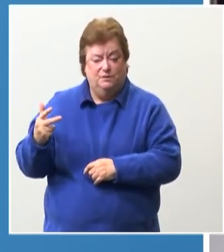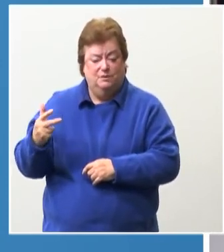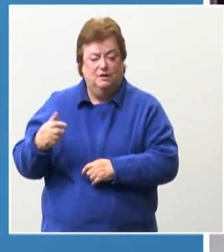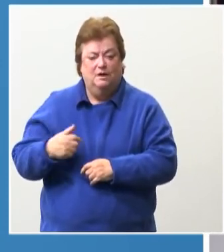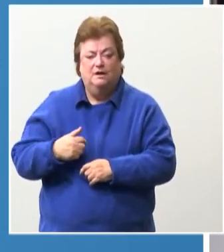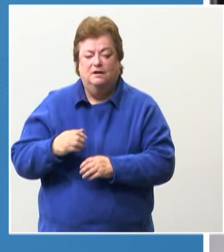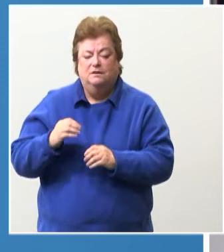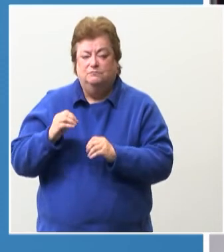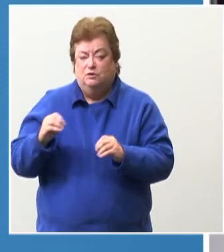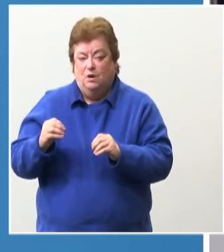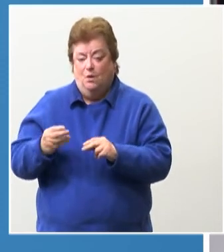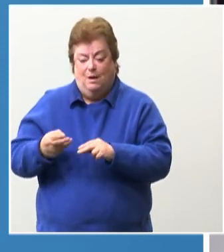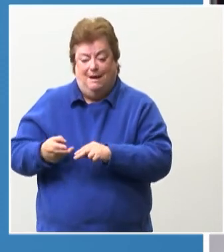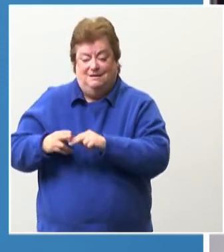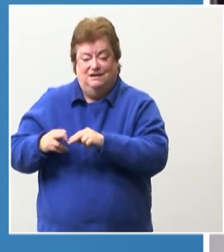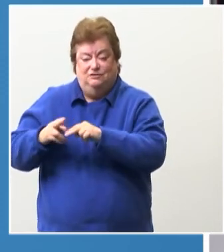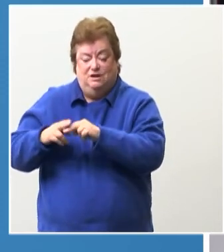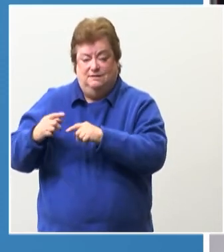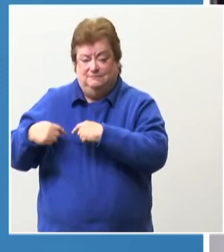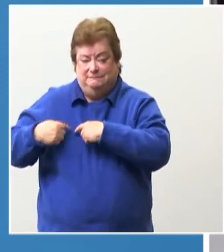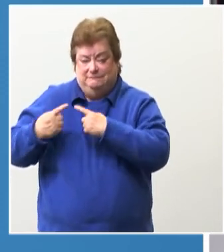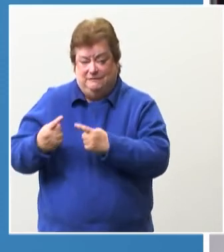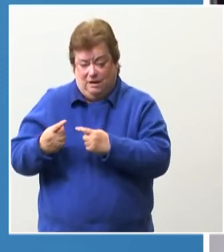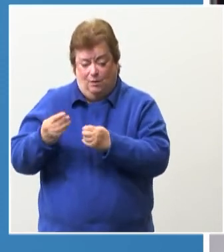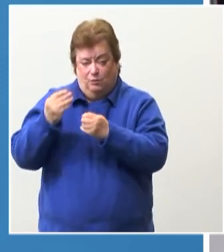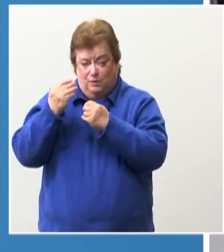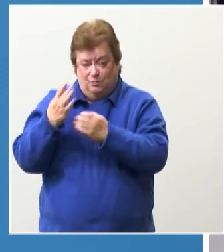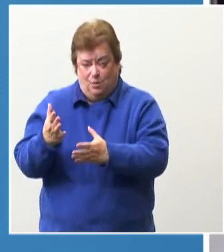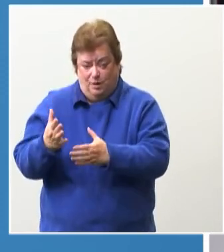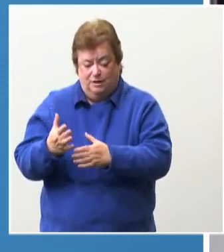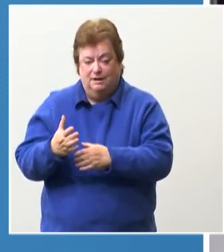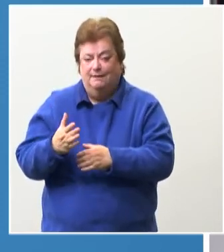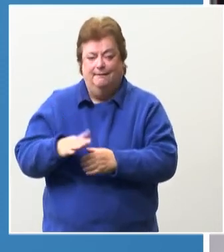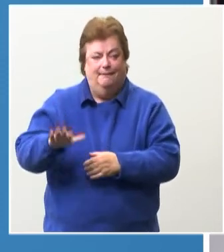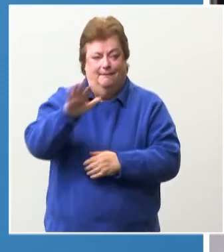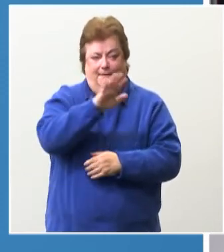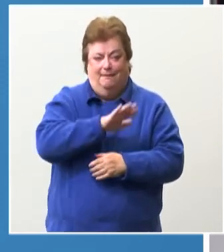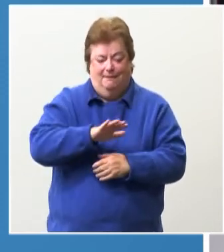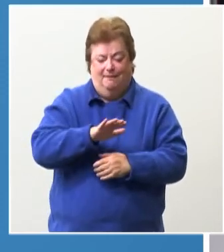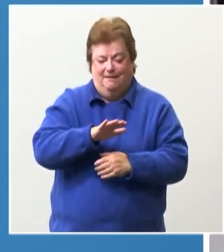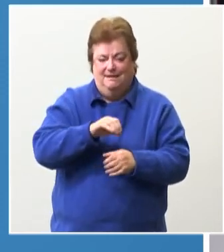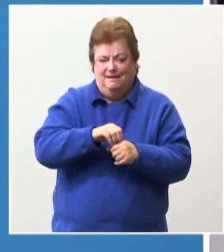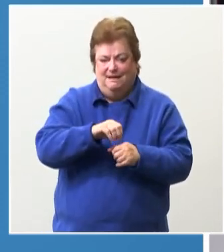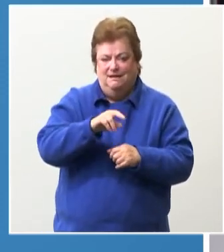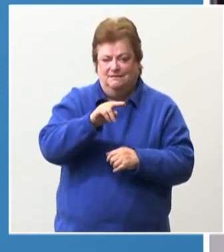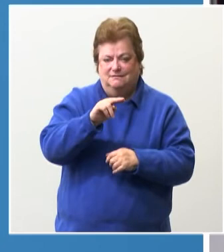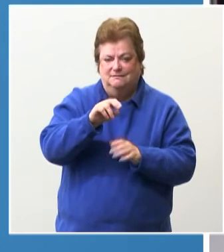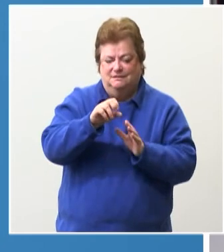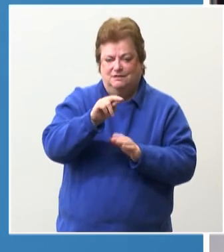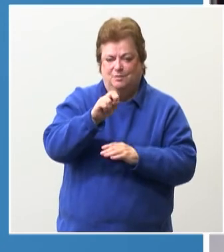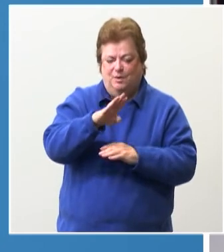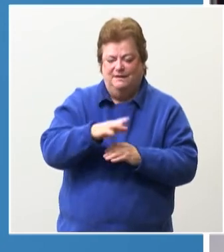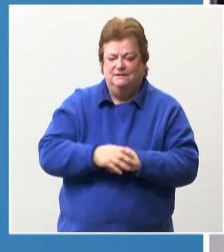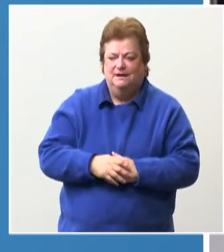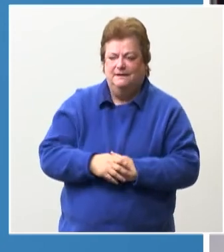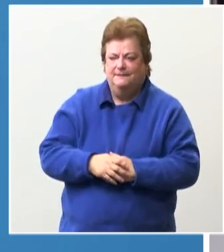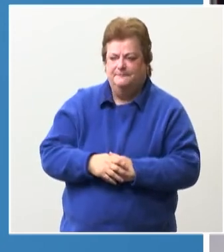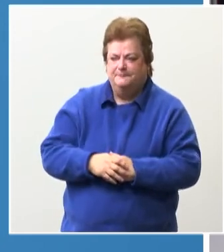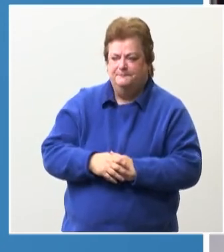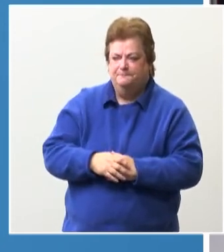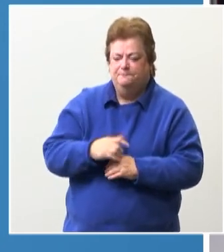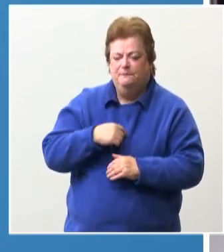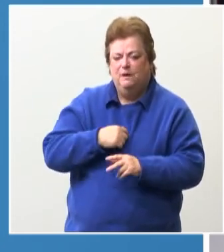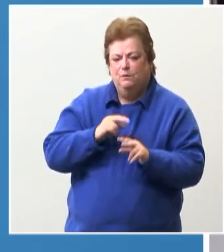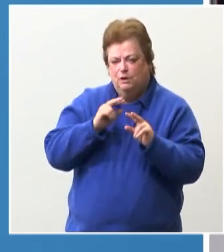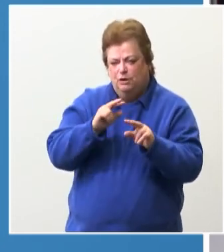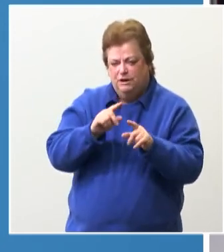no additional cases reported in Lancaster County or elsewhere in the state as of yet. We're working to